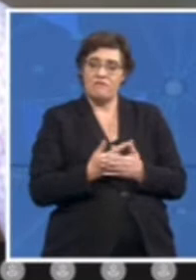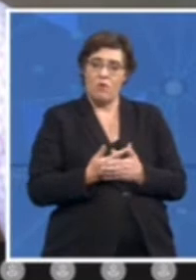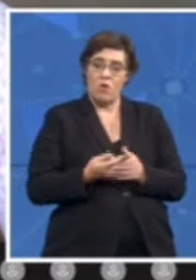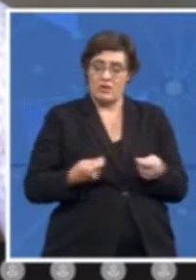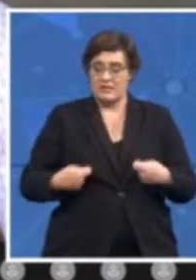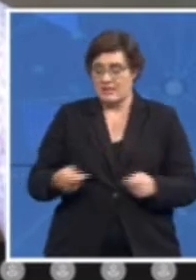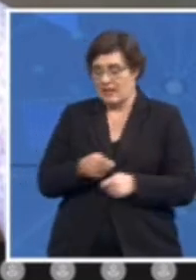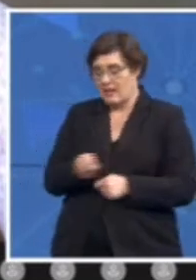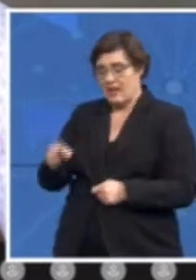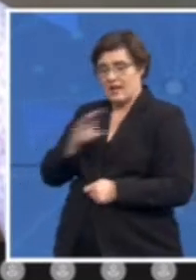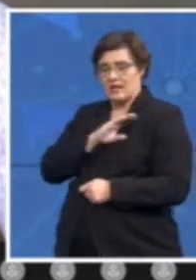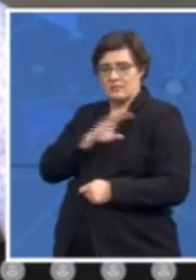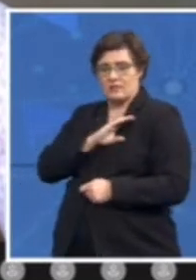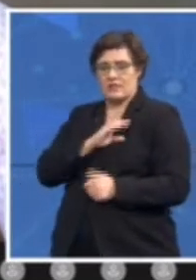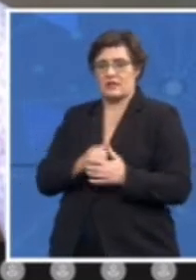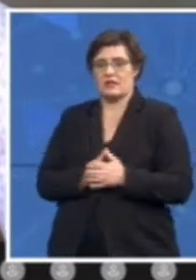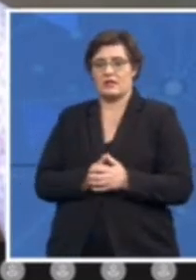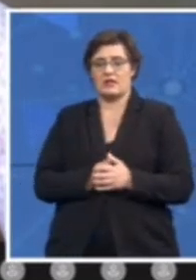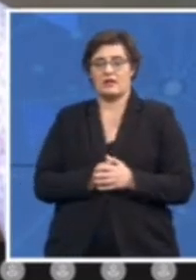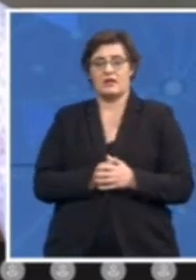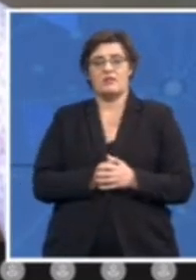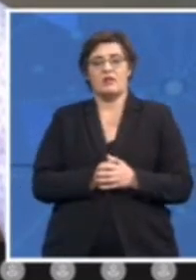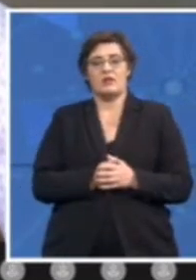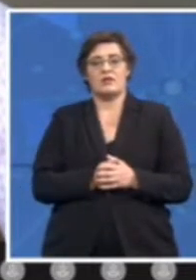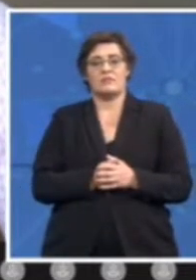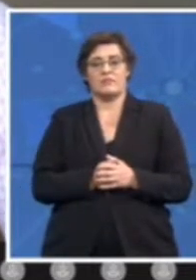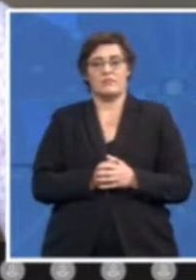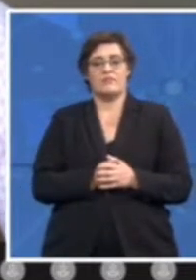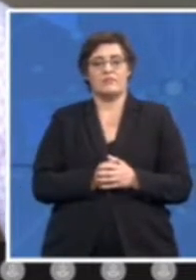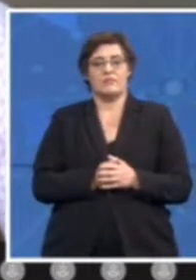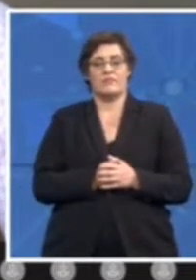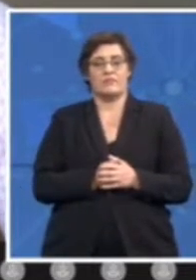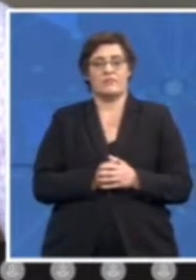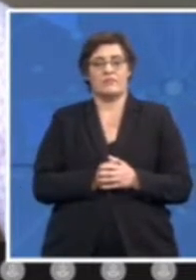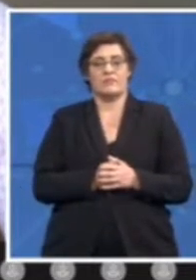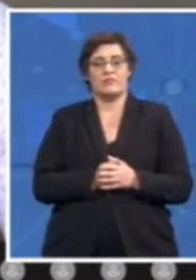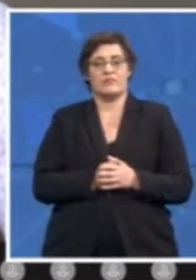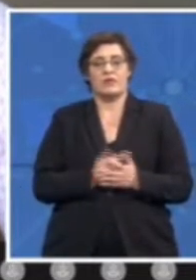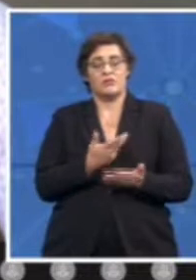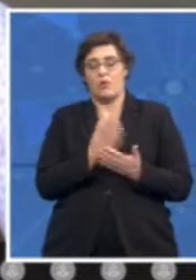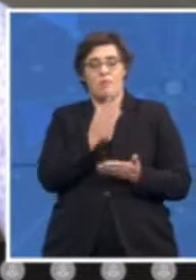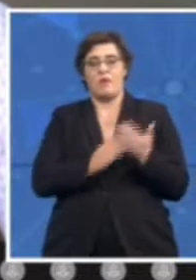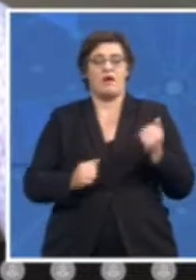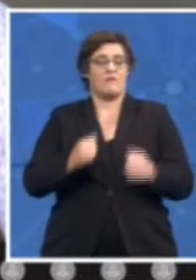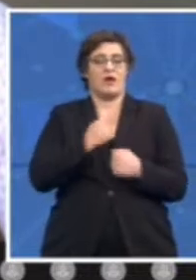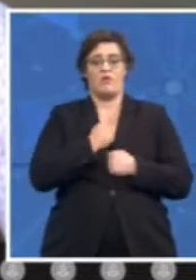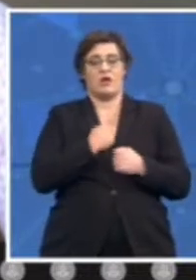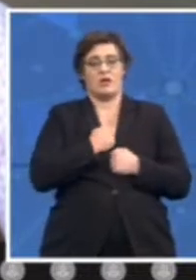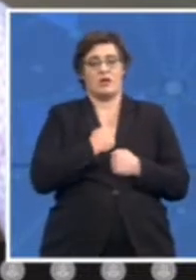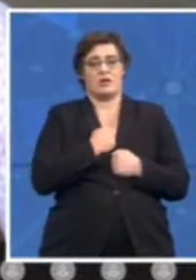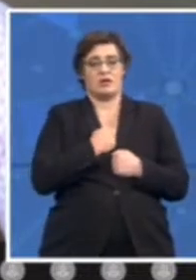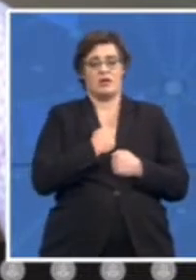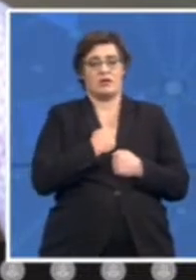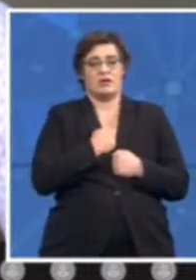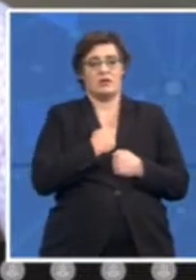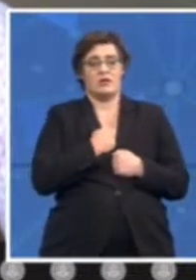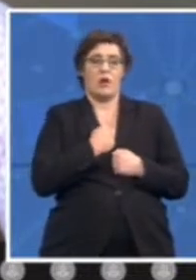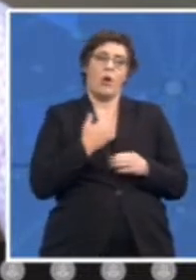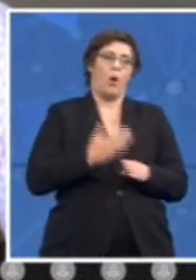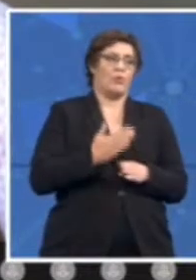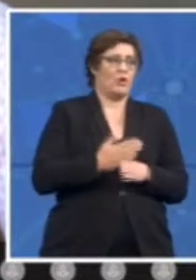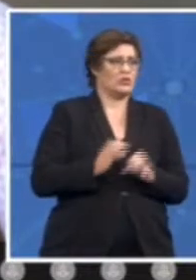not close enough to that. That's not part of our sphere of operations, and I would suggest that